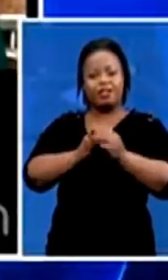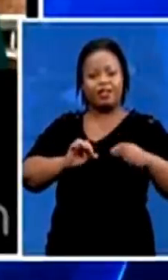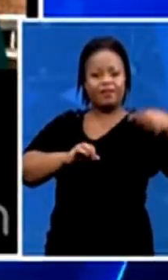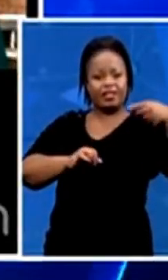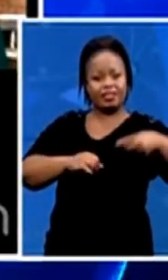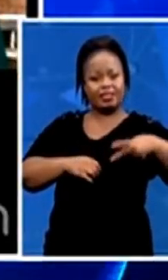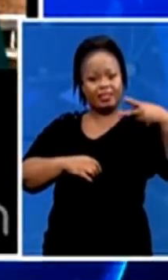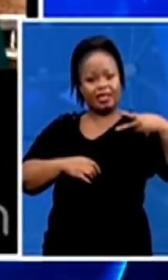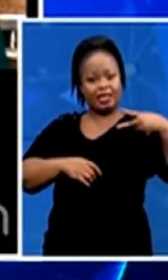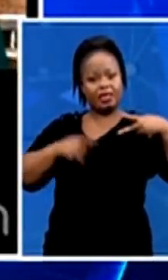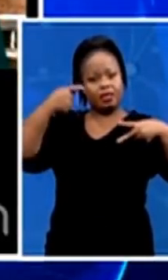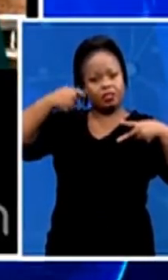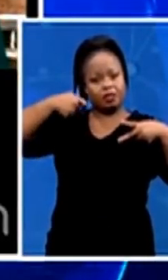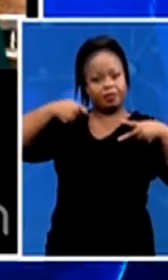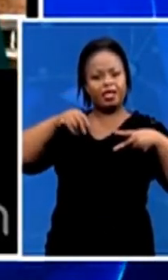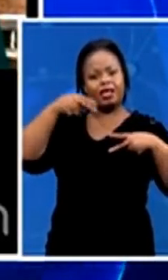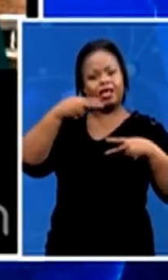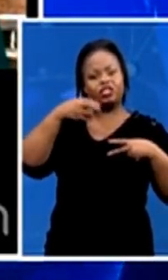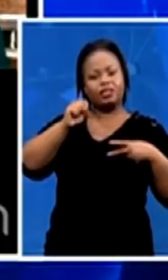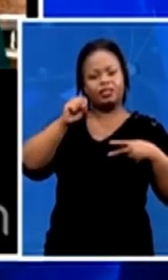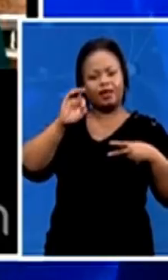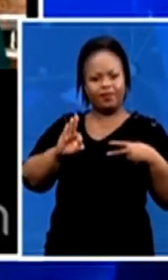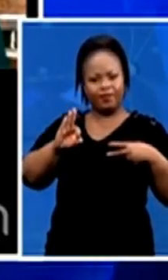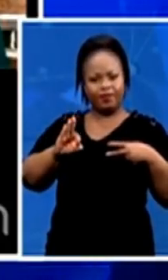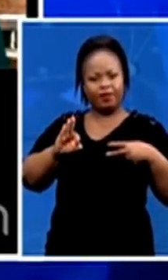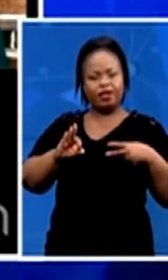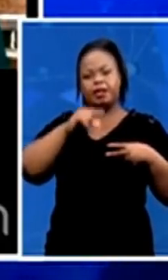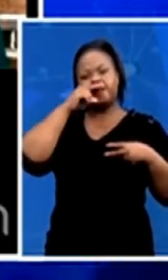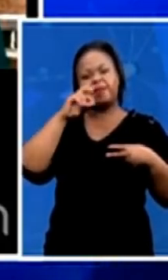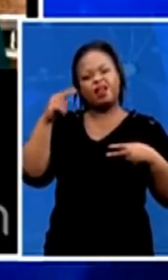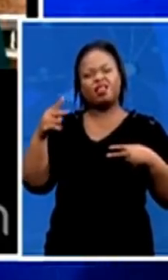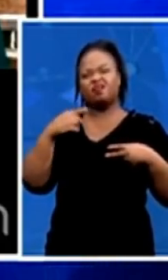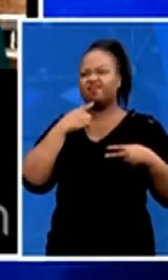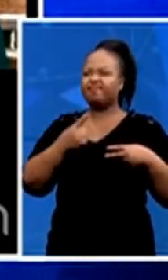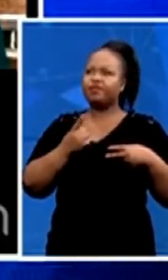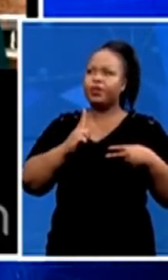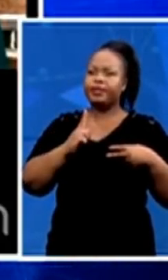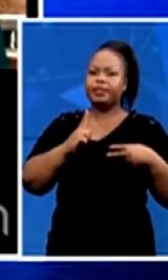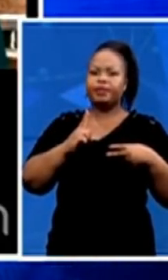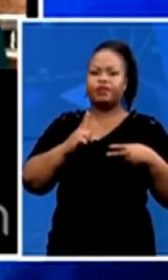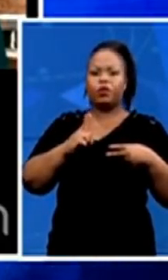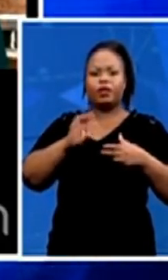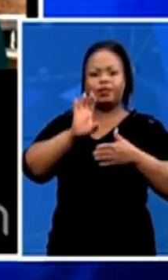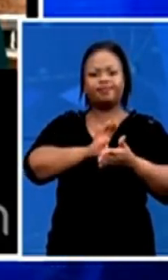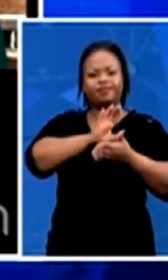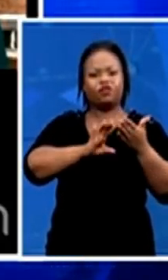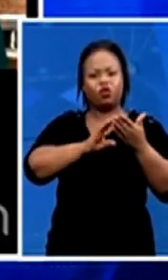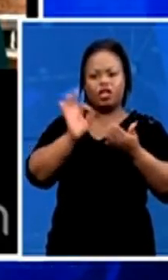HSF amici, of so-called waiver, election. You'll find that the word election litters